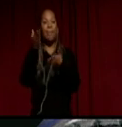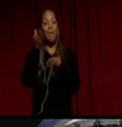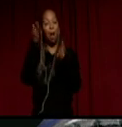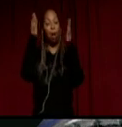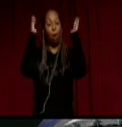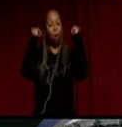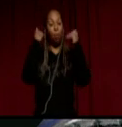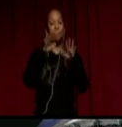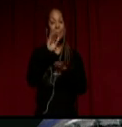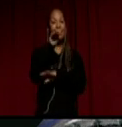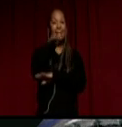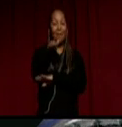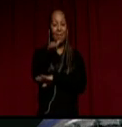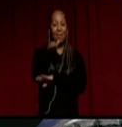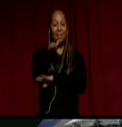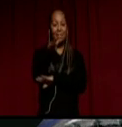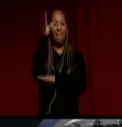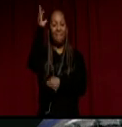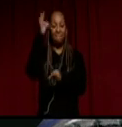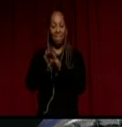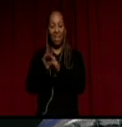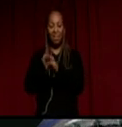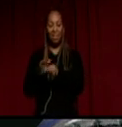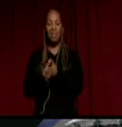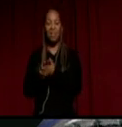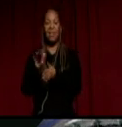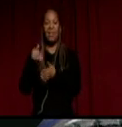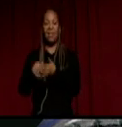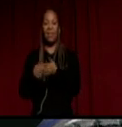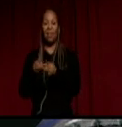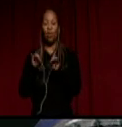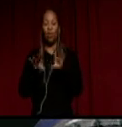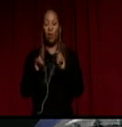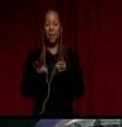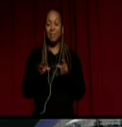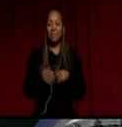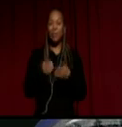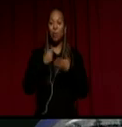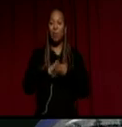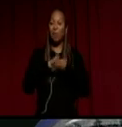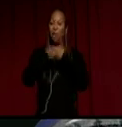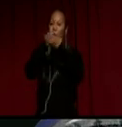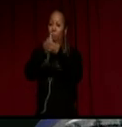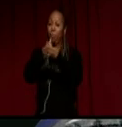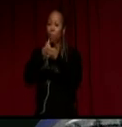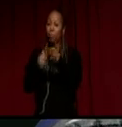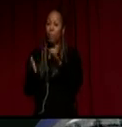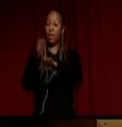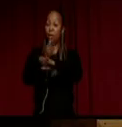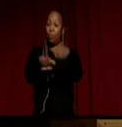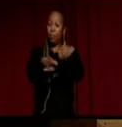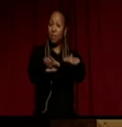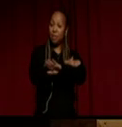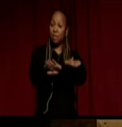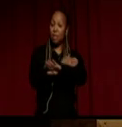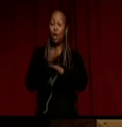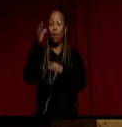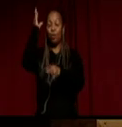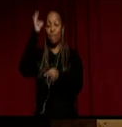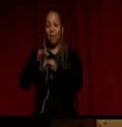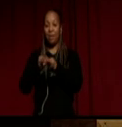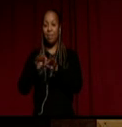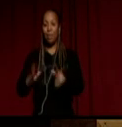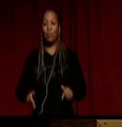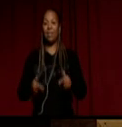that tonight's Faith in Crisis has brought you much faith and that you remember that we walk by faith and